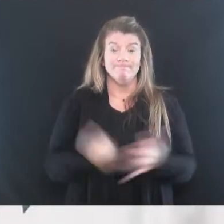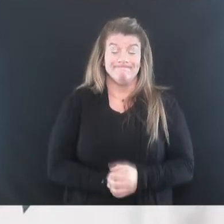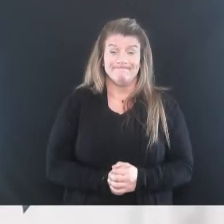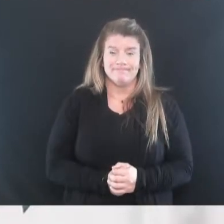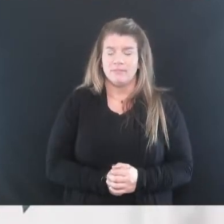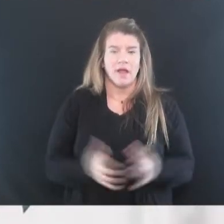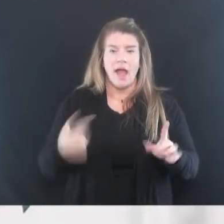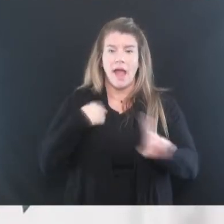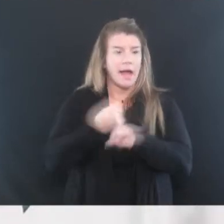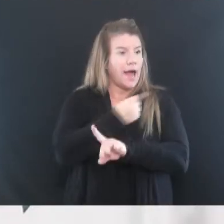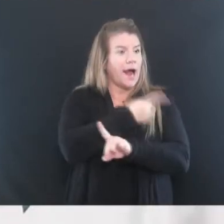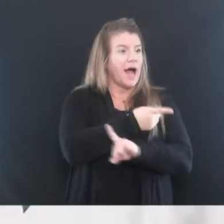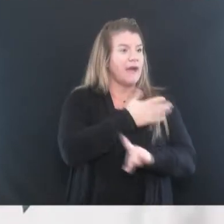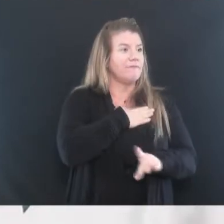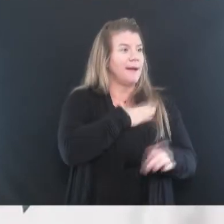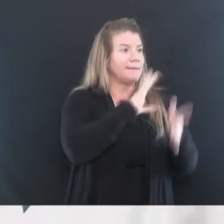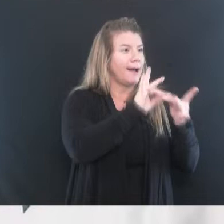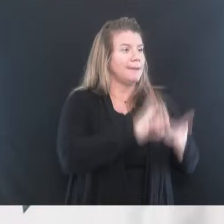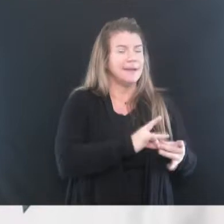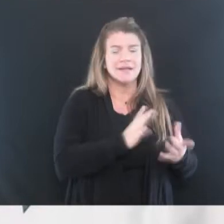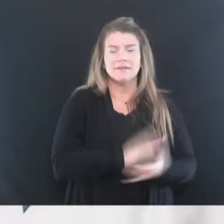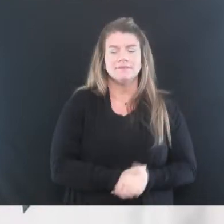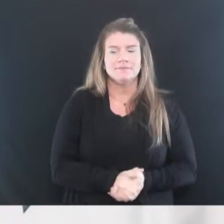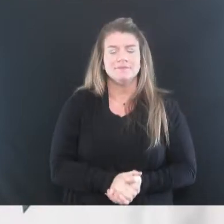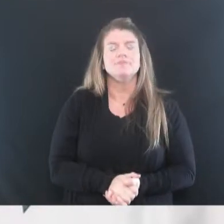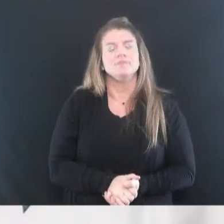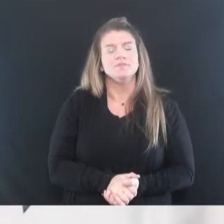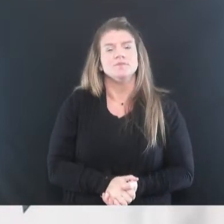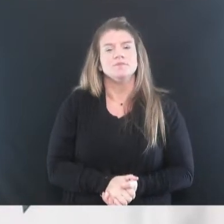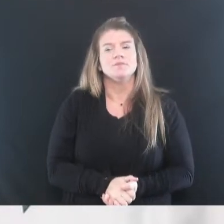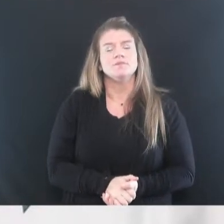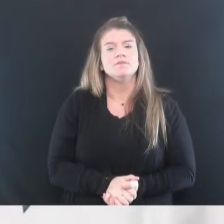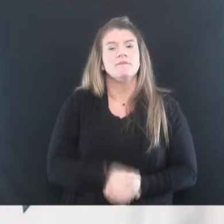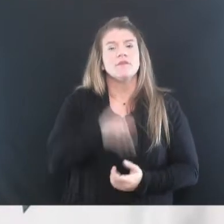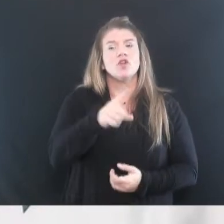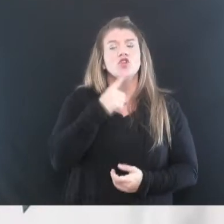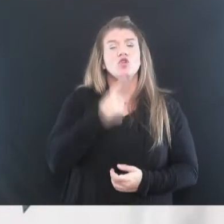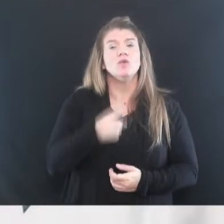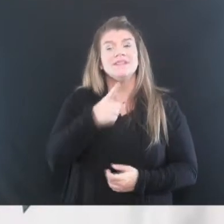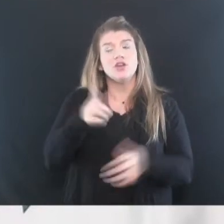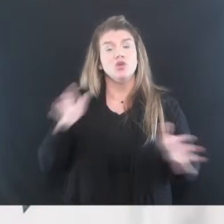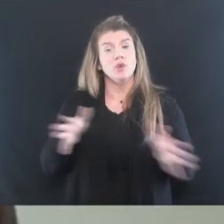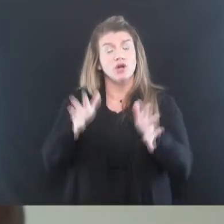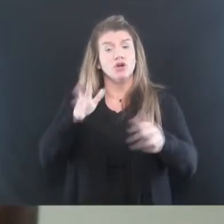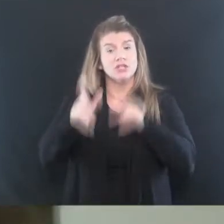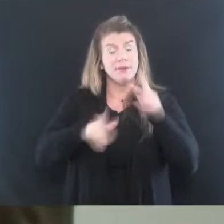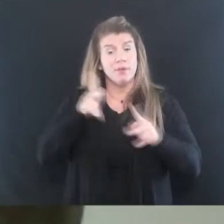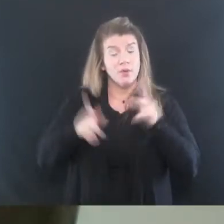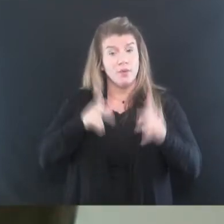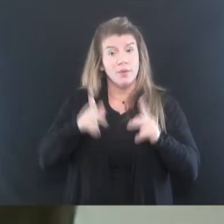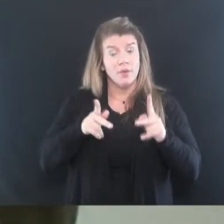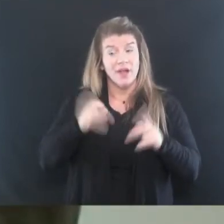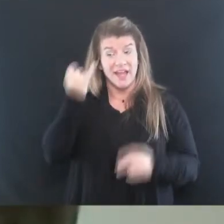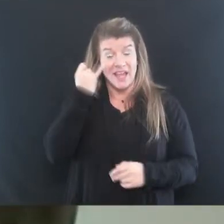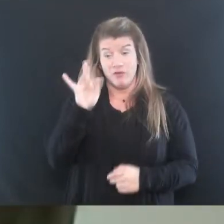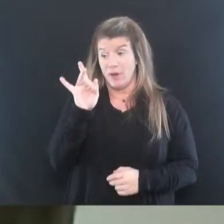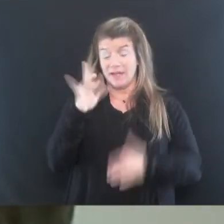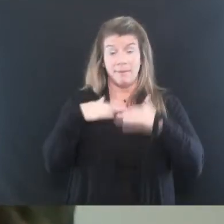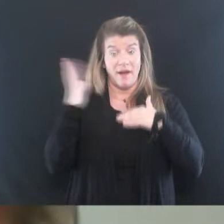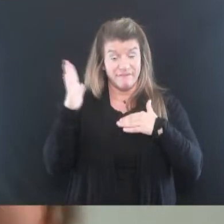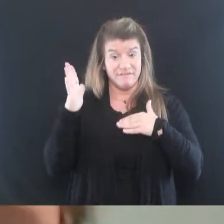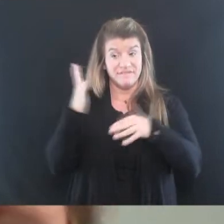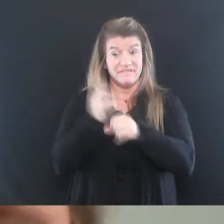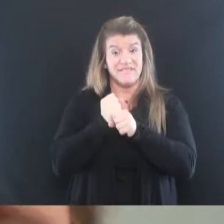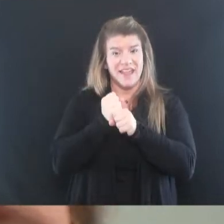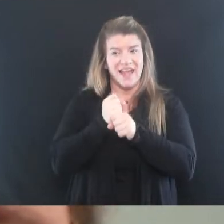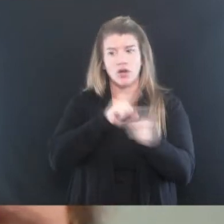got off on that, and forgive me. You had said earlier, encourage people, if you're 18 and above, get